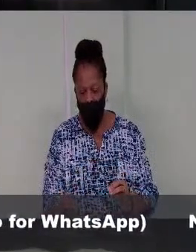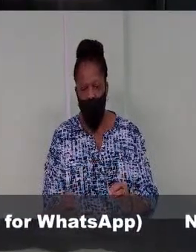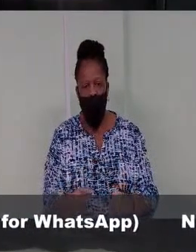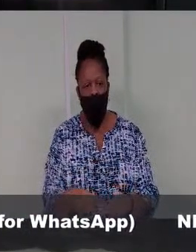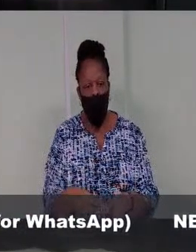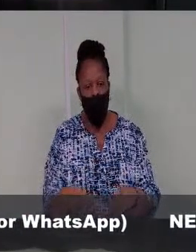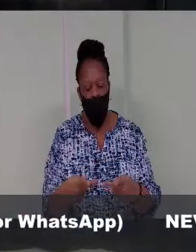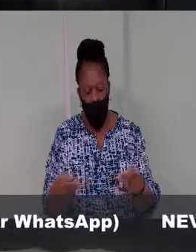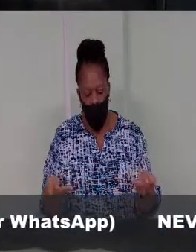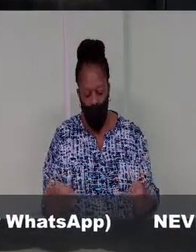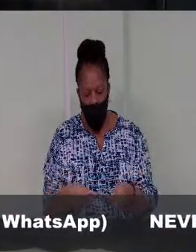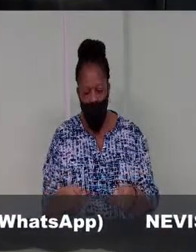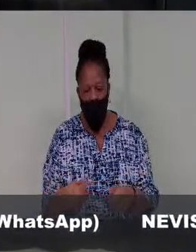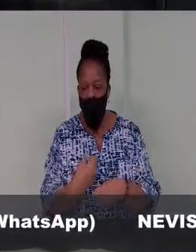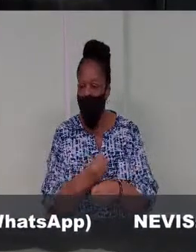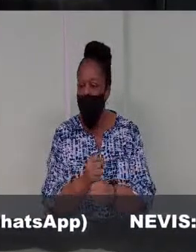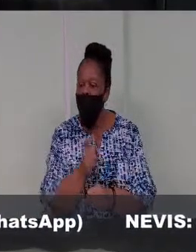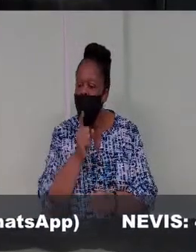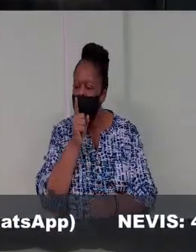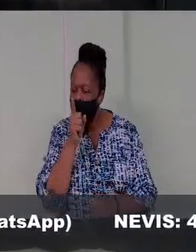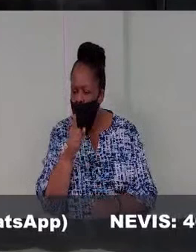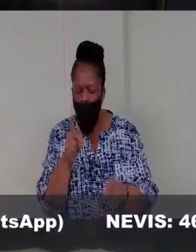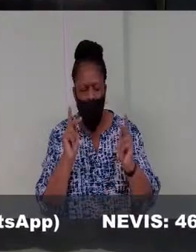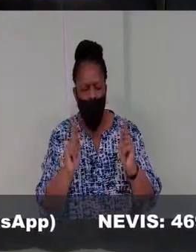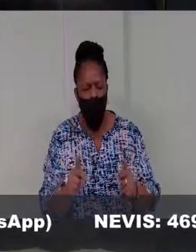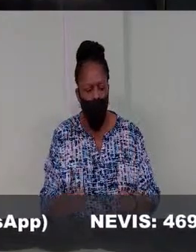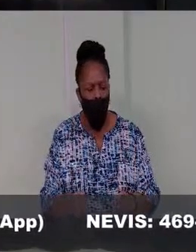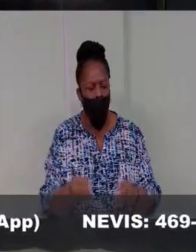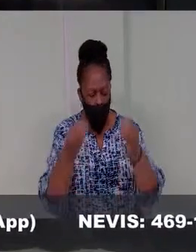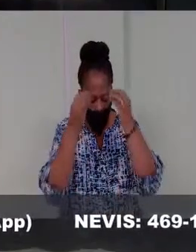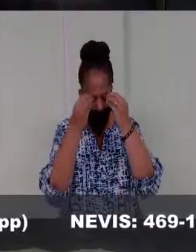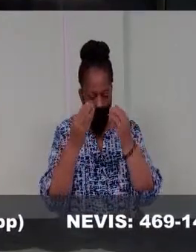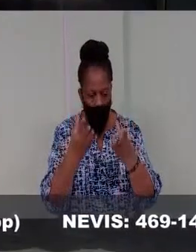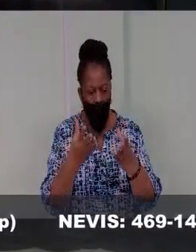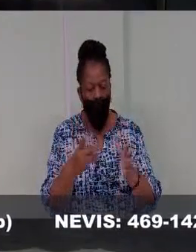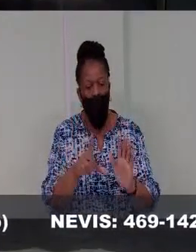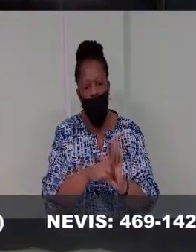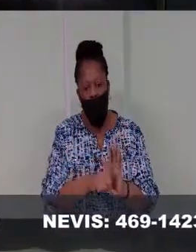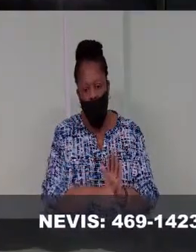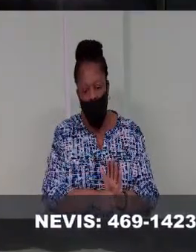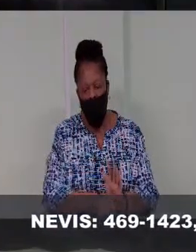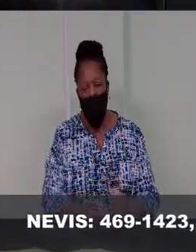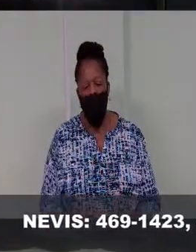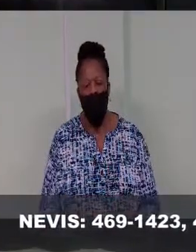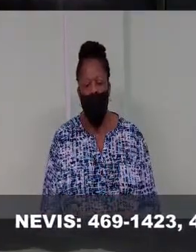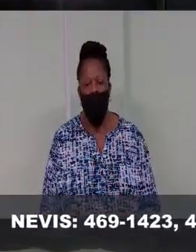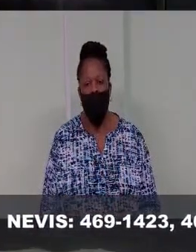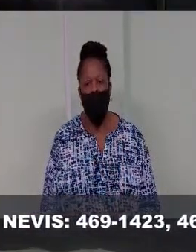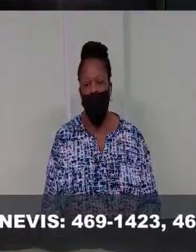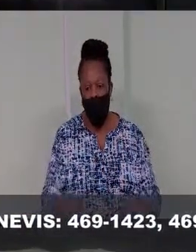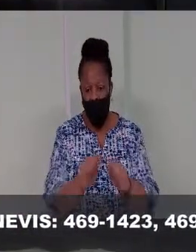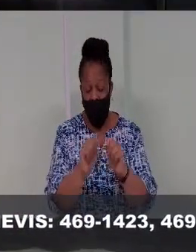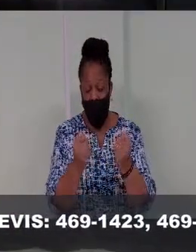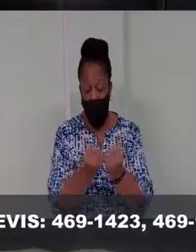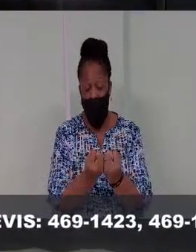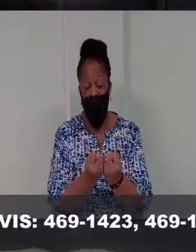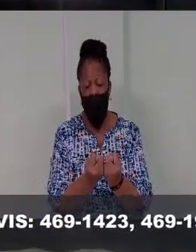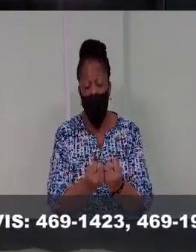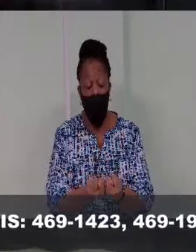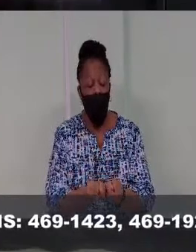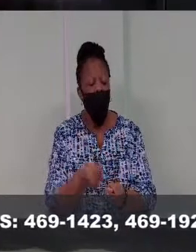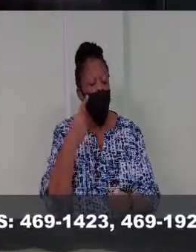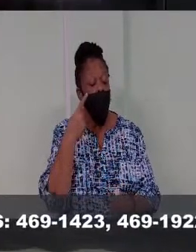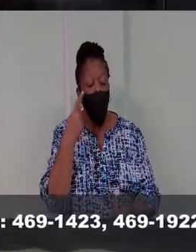to ensure compliance with the provisions of the law. The compliance team is also empowered to monitor